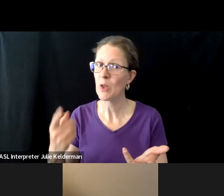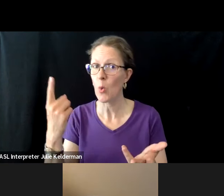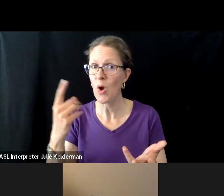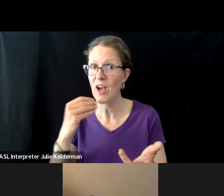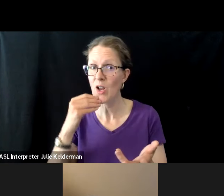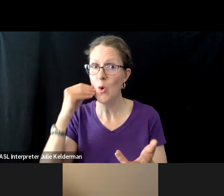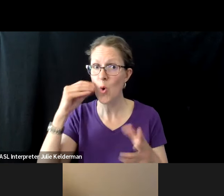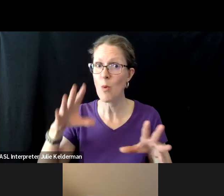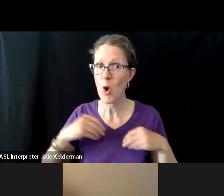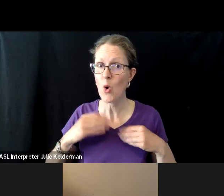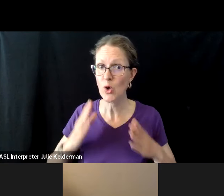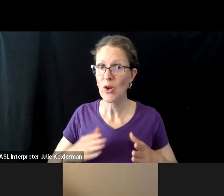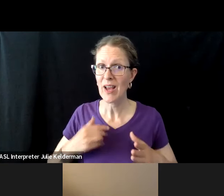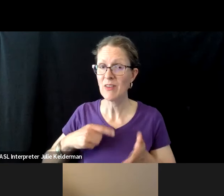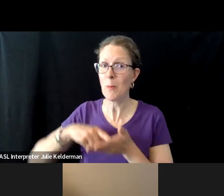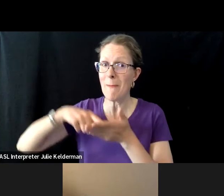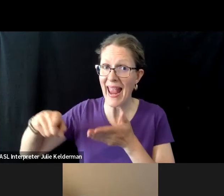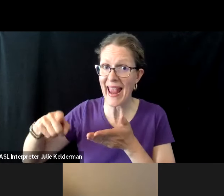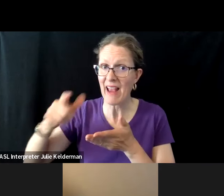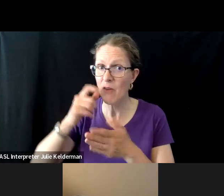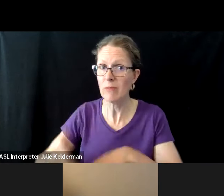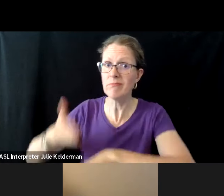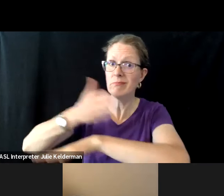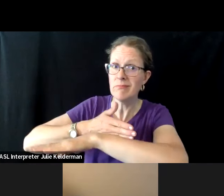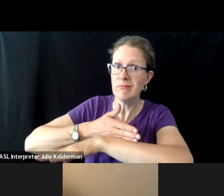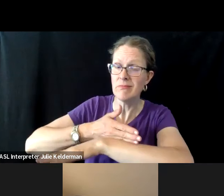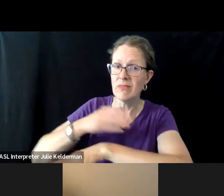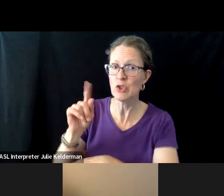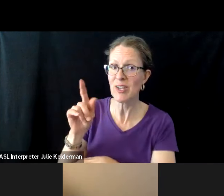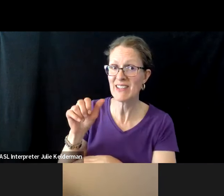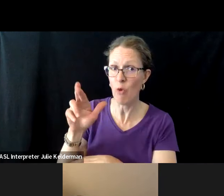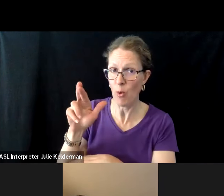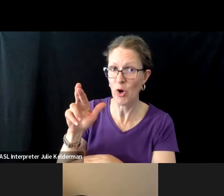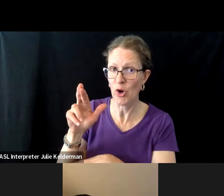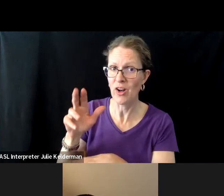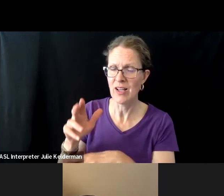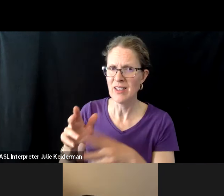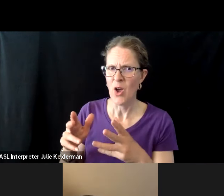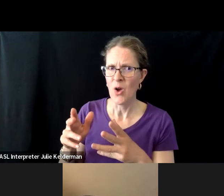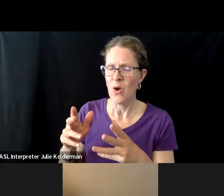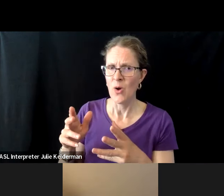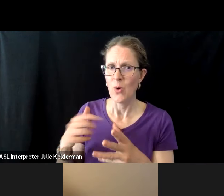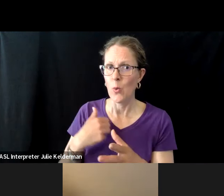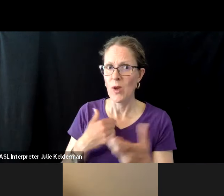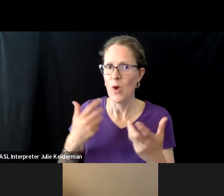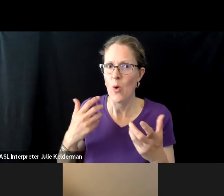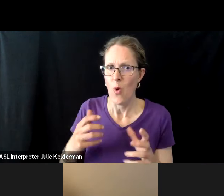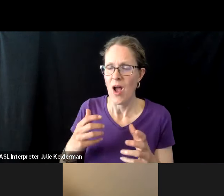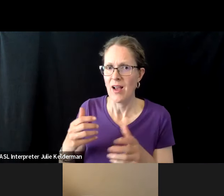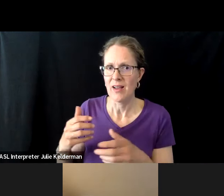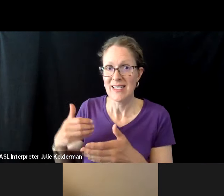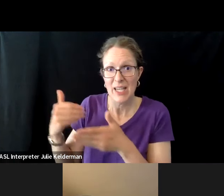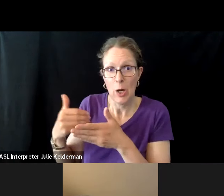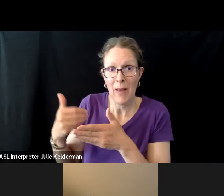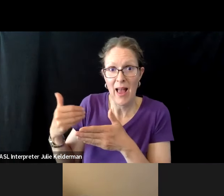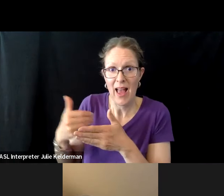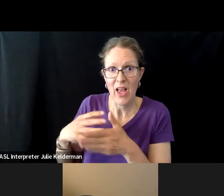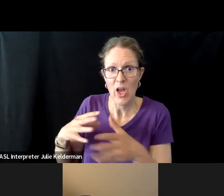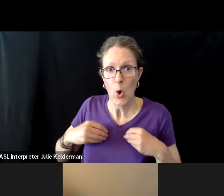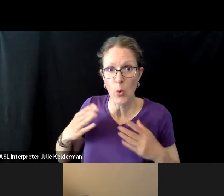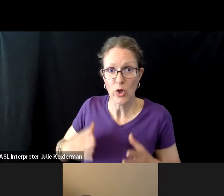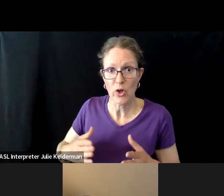the manholes. So that's one of the things that we don't want suddenly nearby homeowners or property owners who had wanted to go